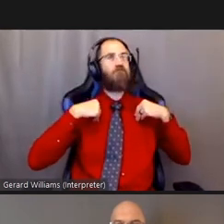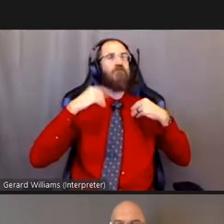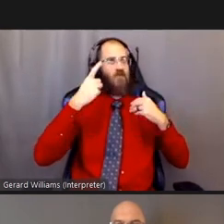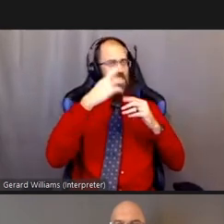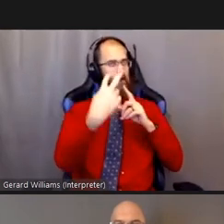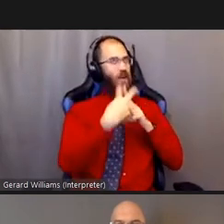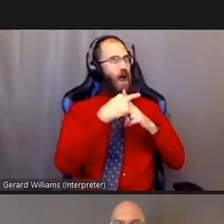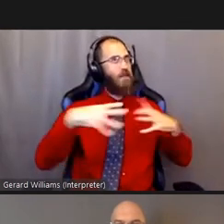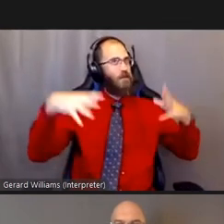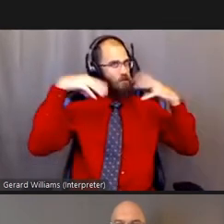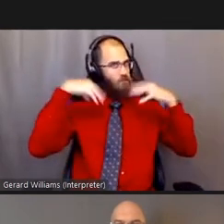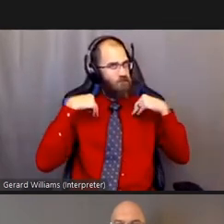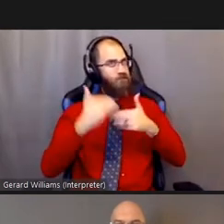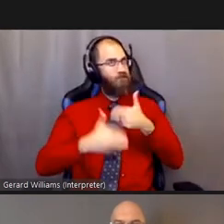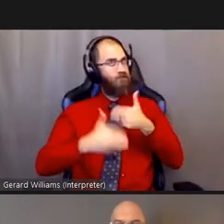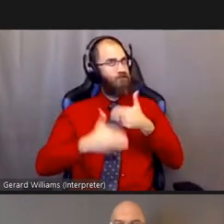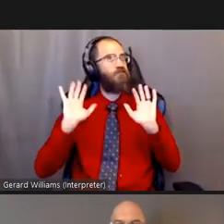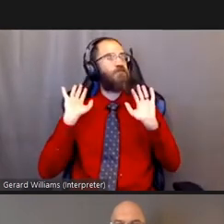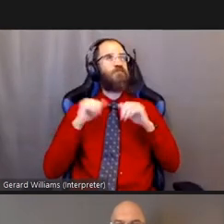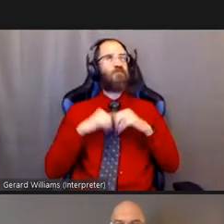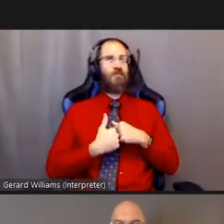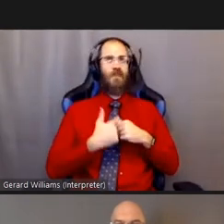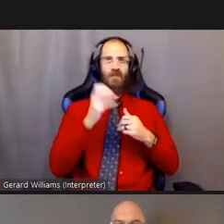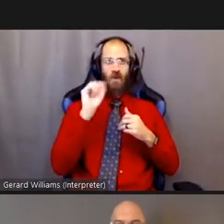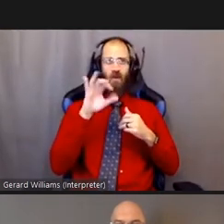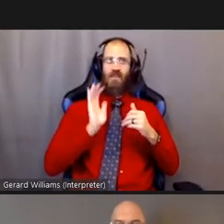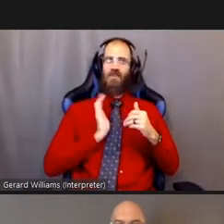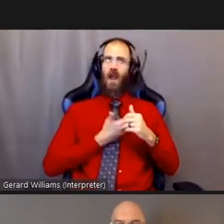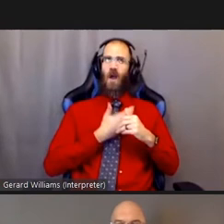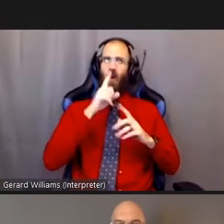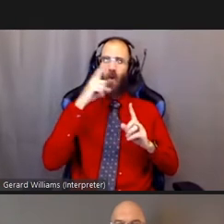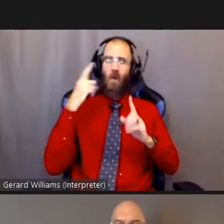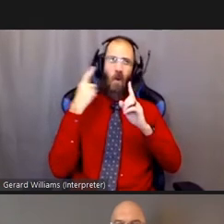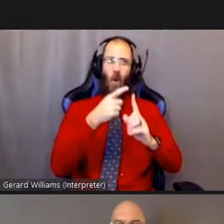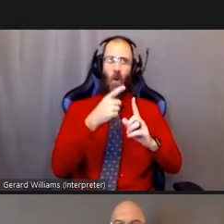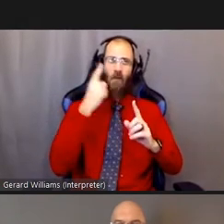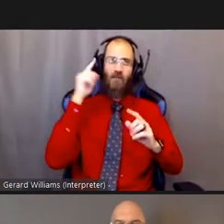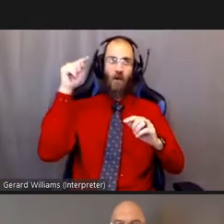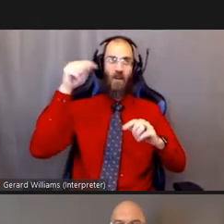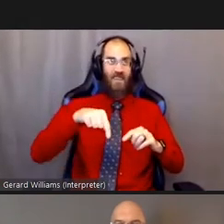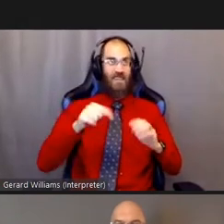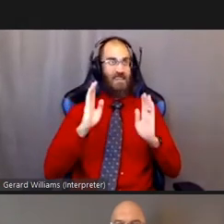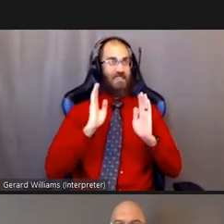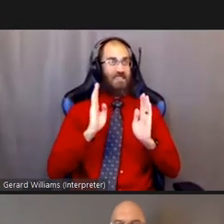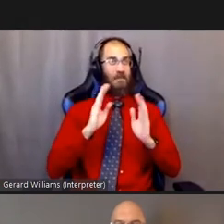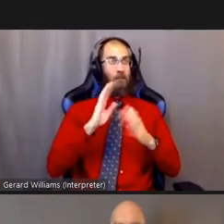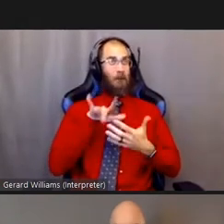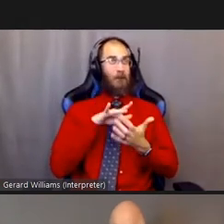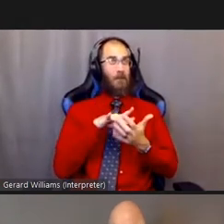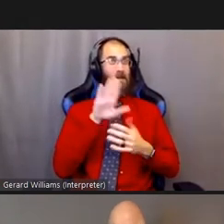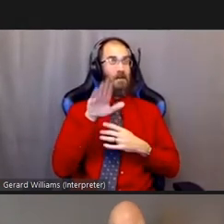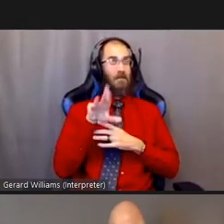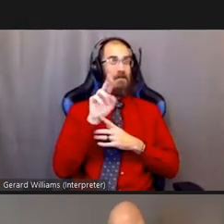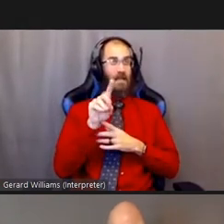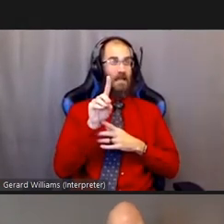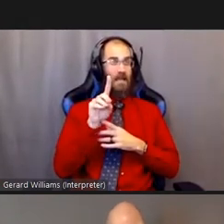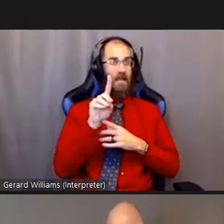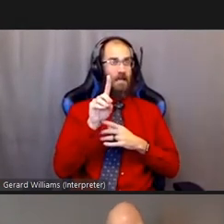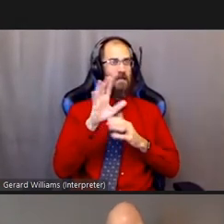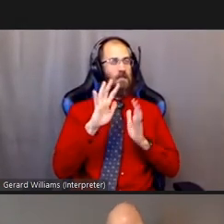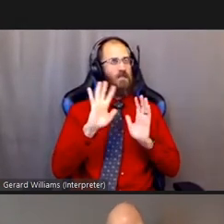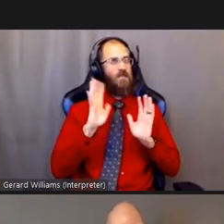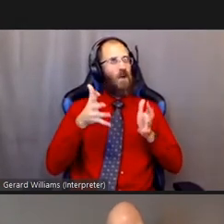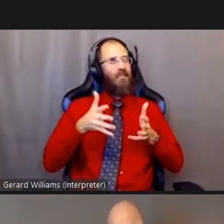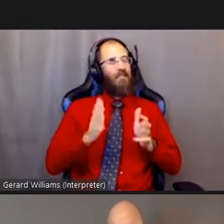part is part of this reimagining of this band is to afford opportunities to entities other than